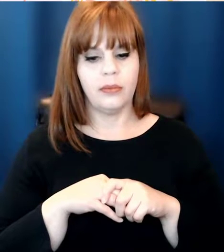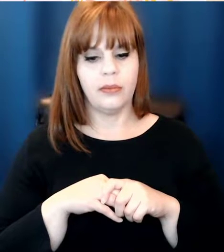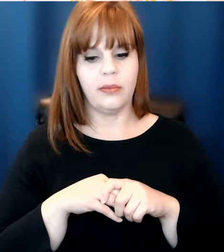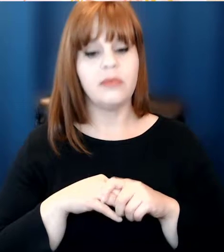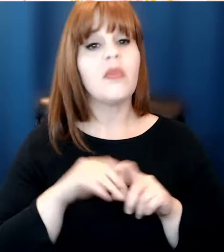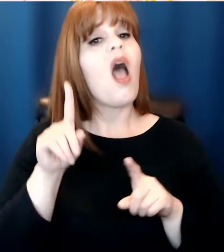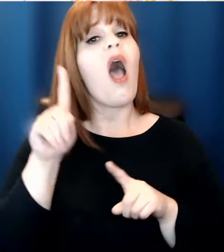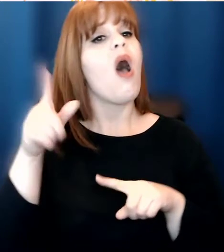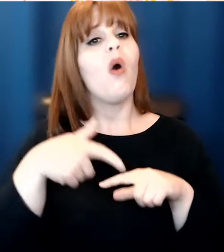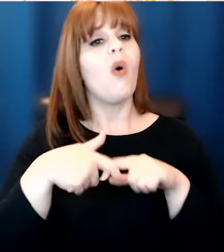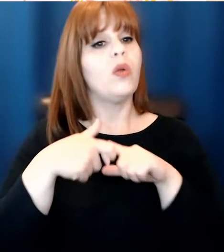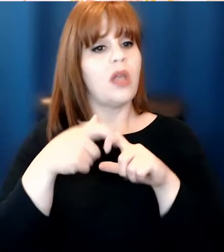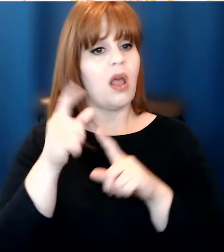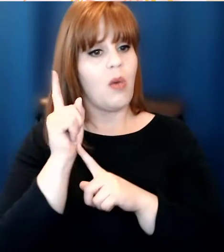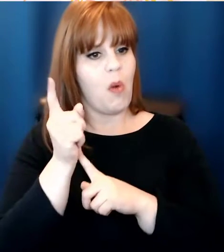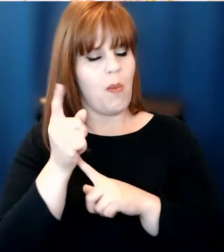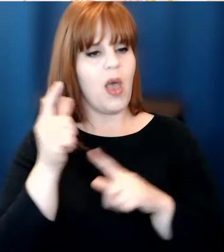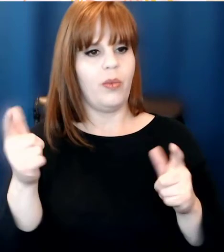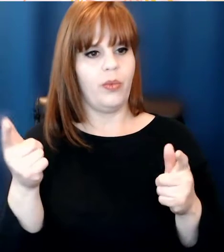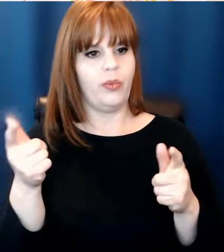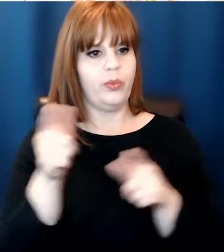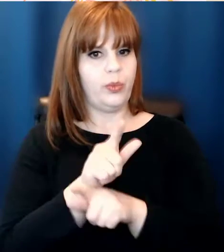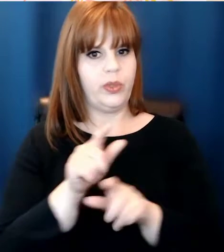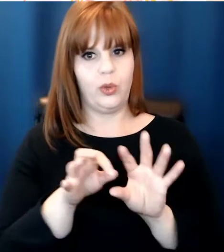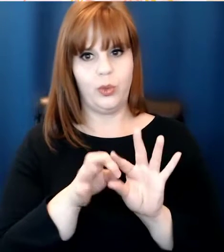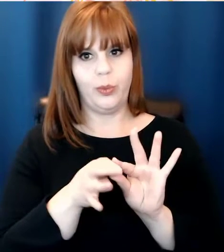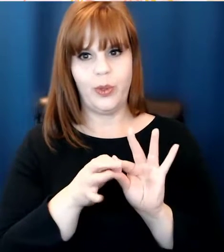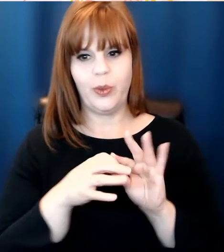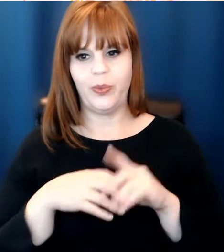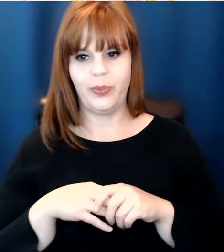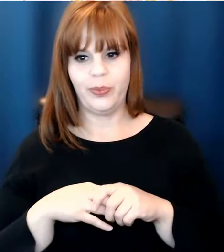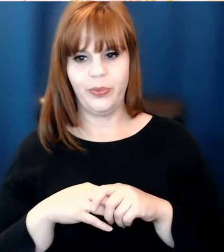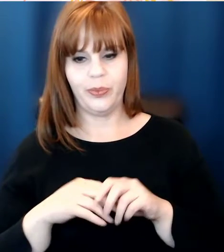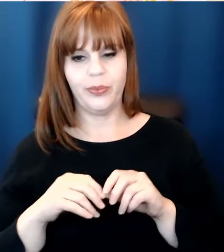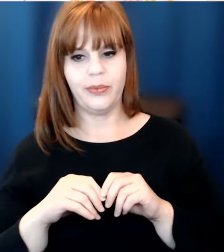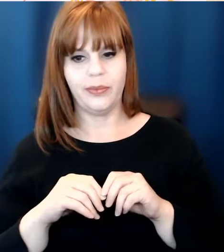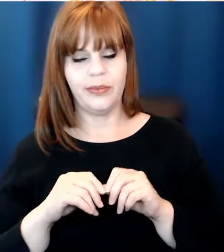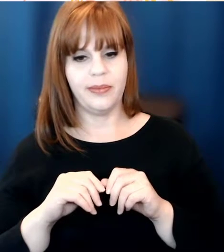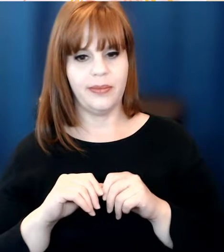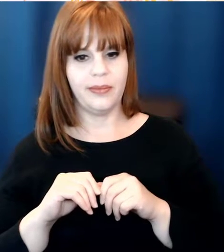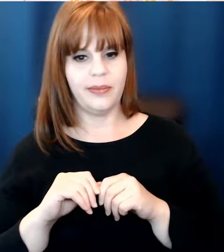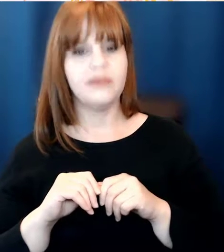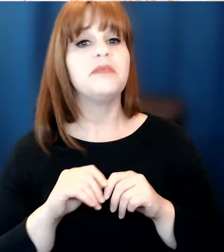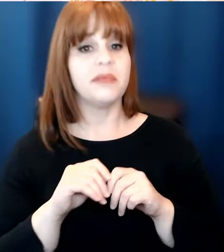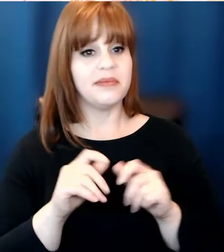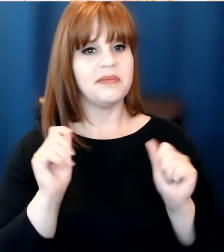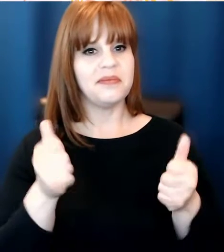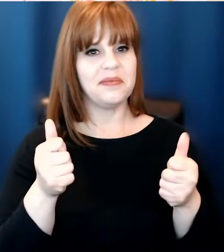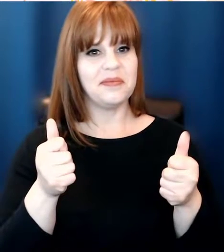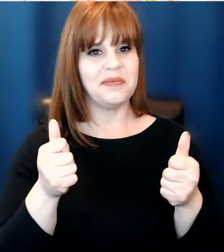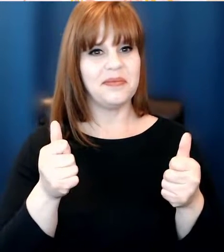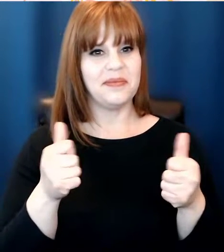just hold on a moment as we're switching interpreters. Awesome.